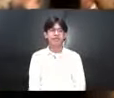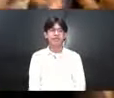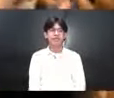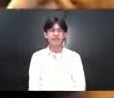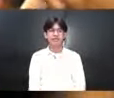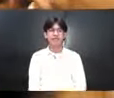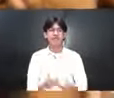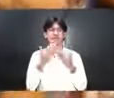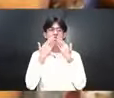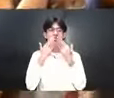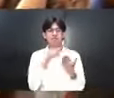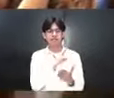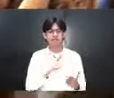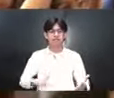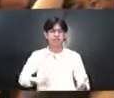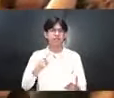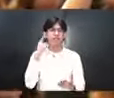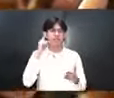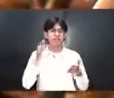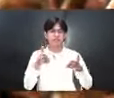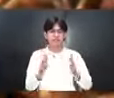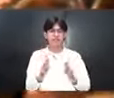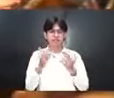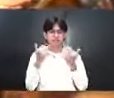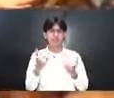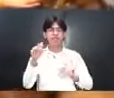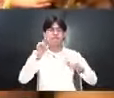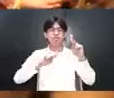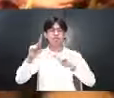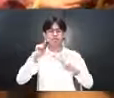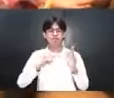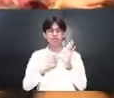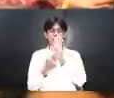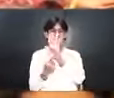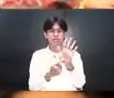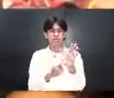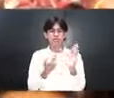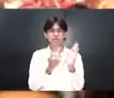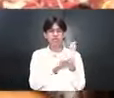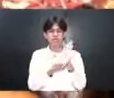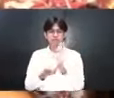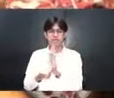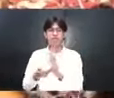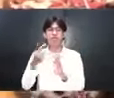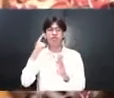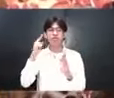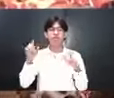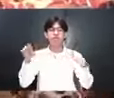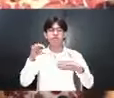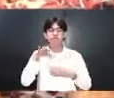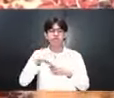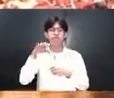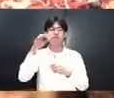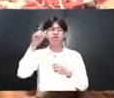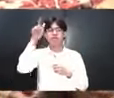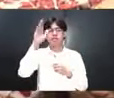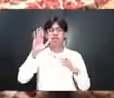Thank you, Lord, for allowing this people be a testament of the